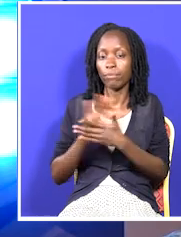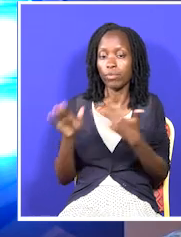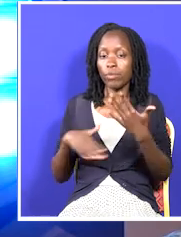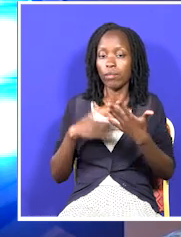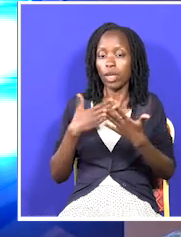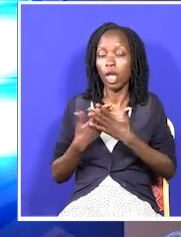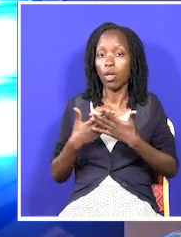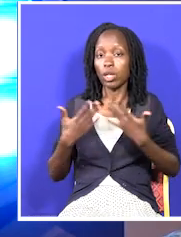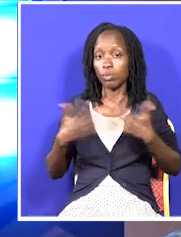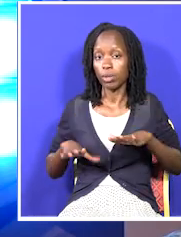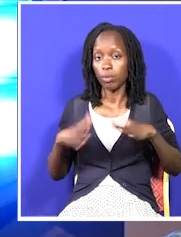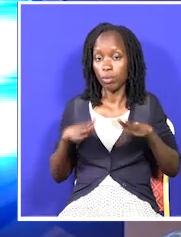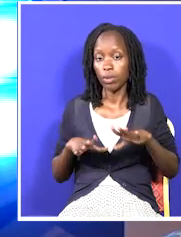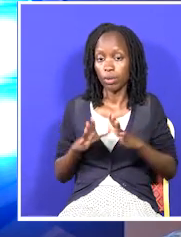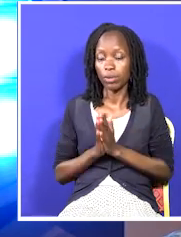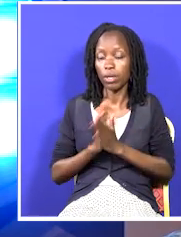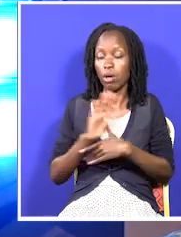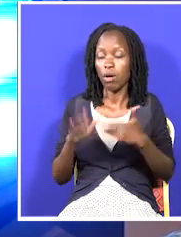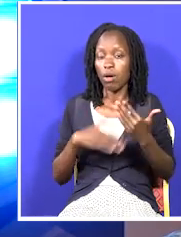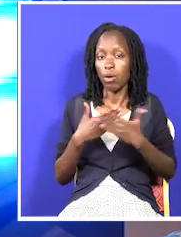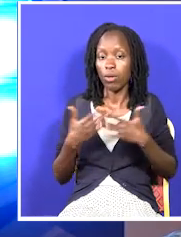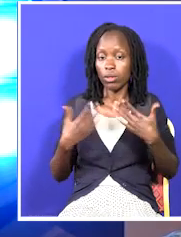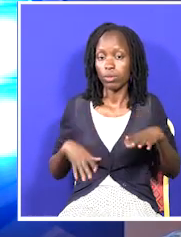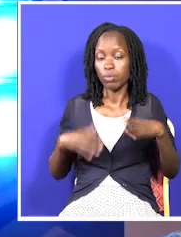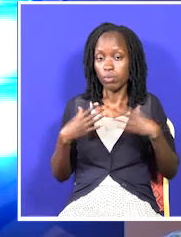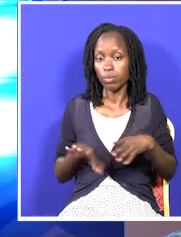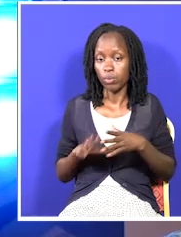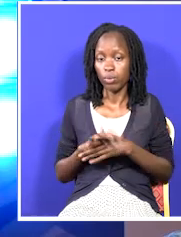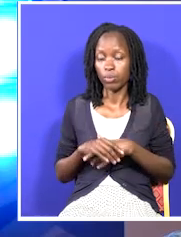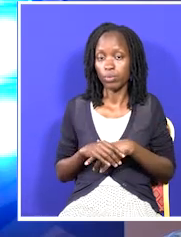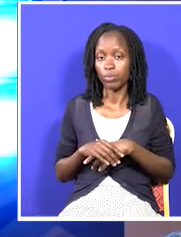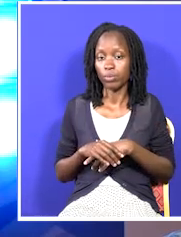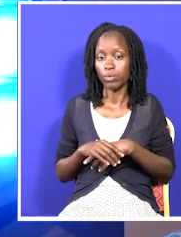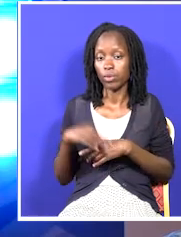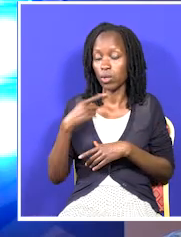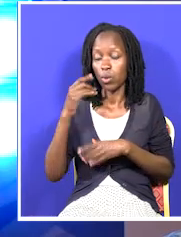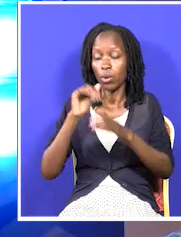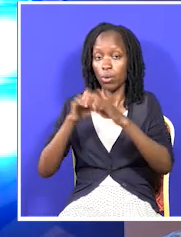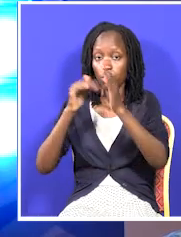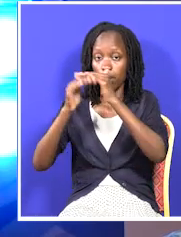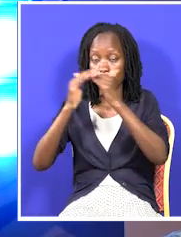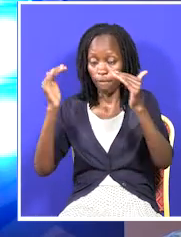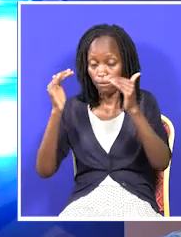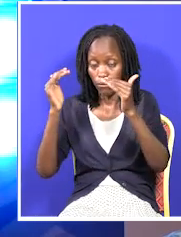everyone, and I mean everyone, everyone that will be in heaven